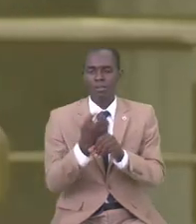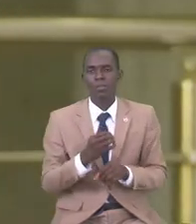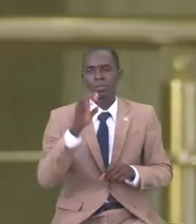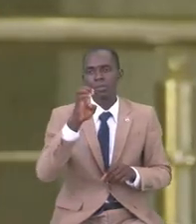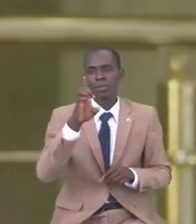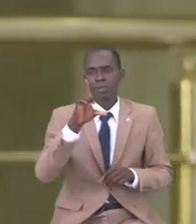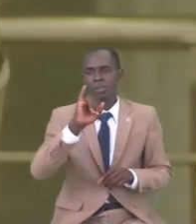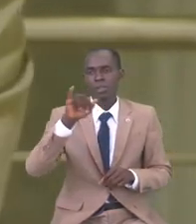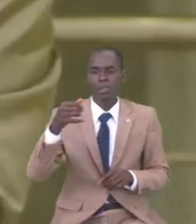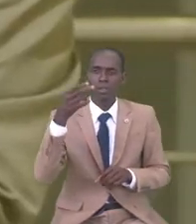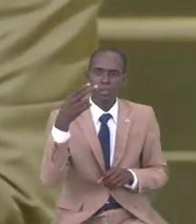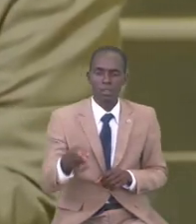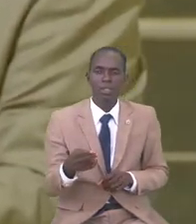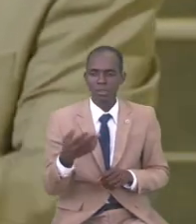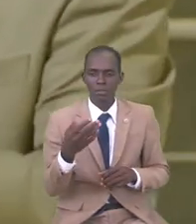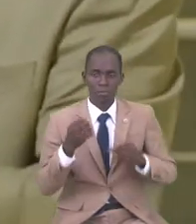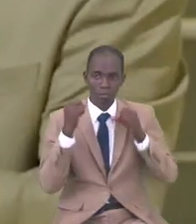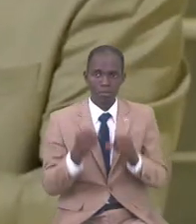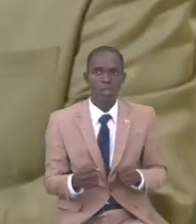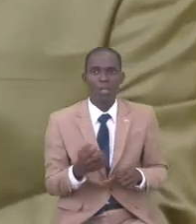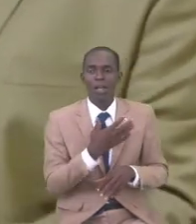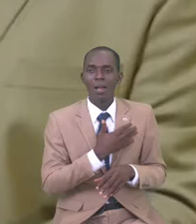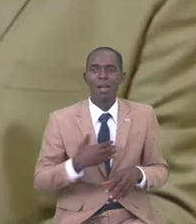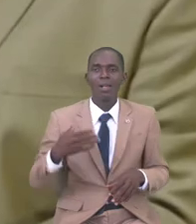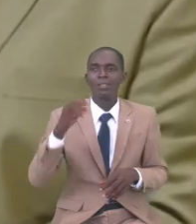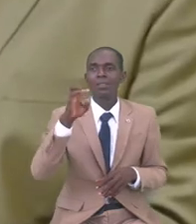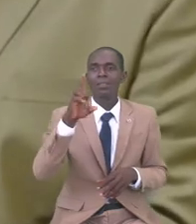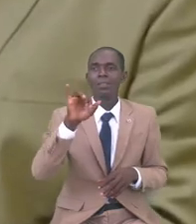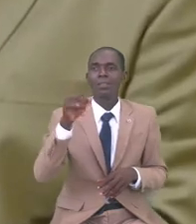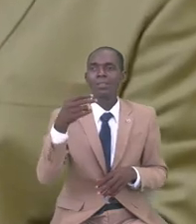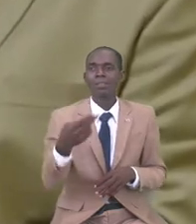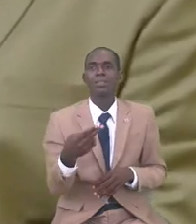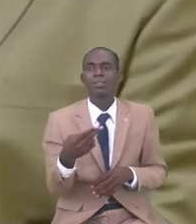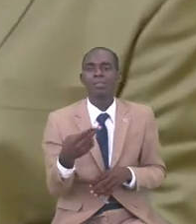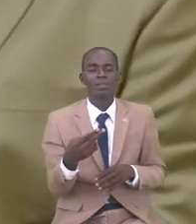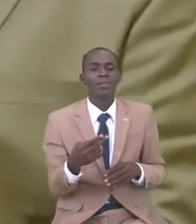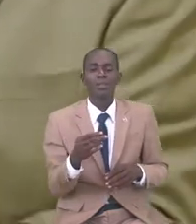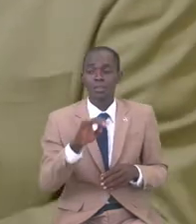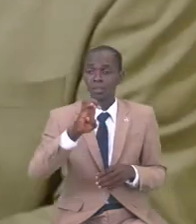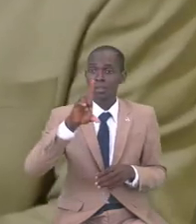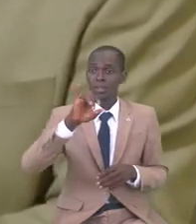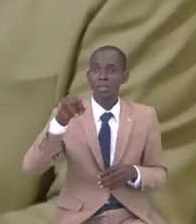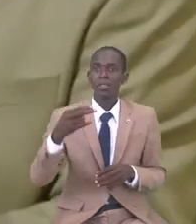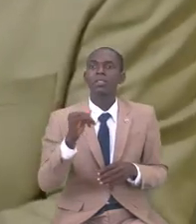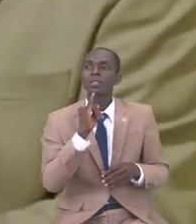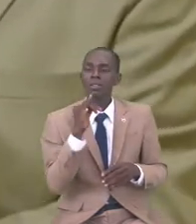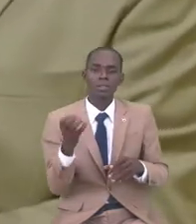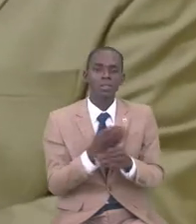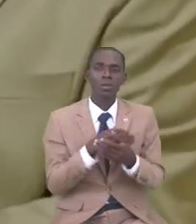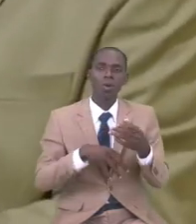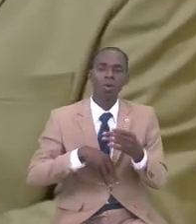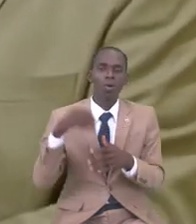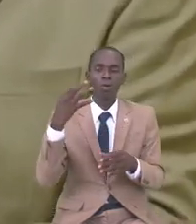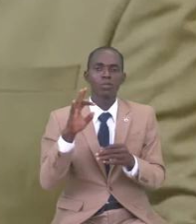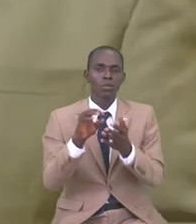Elijah himself has kind of disposed of his own word, and he has taken away and